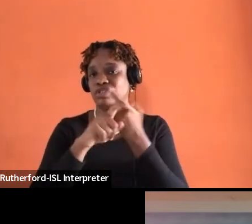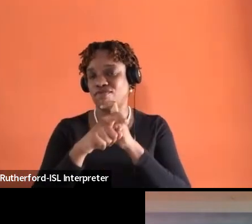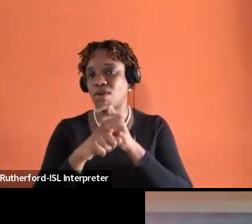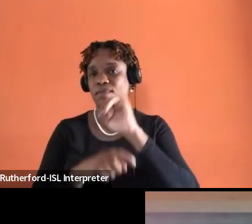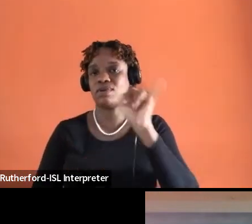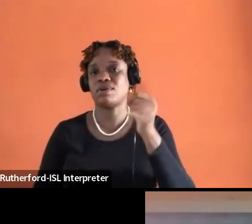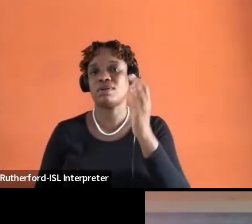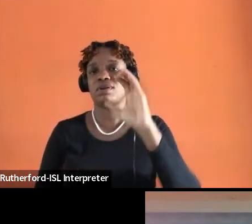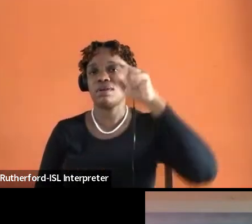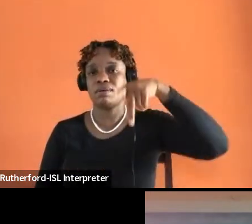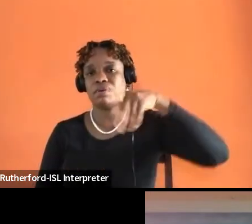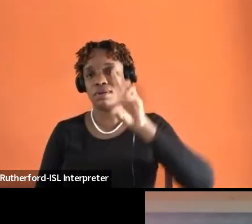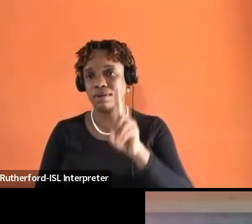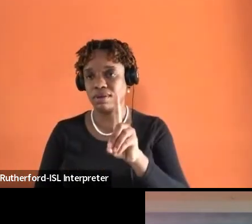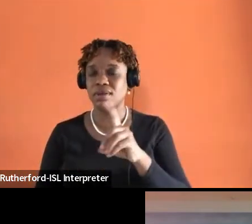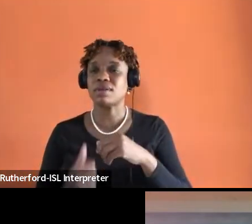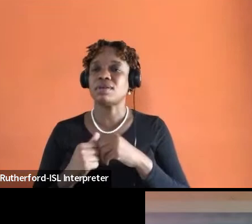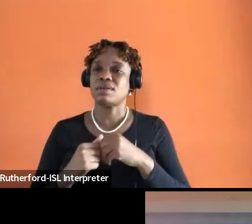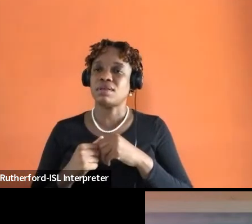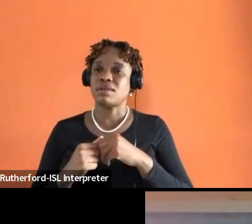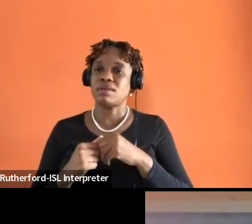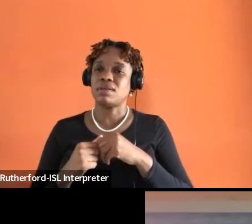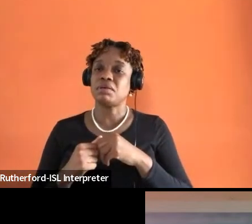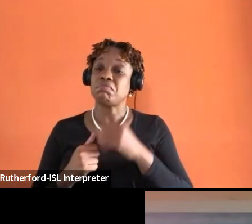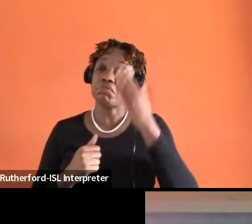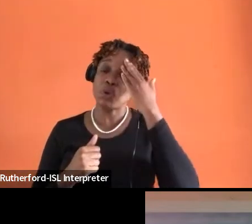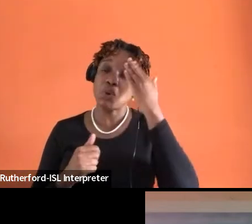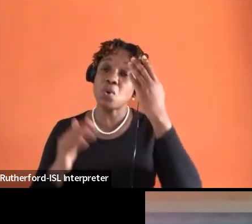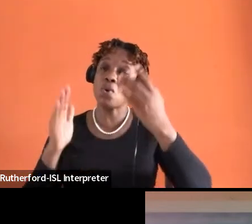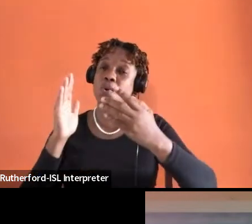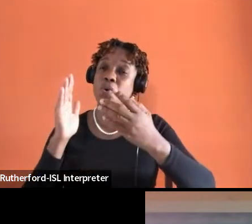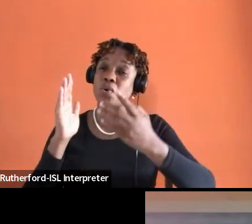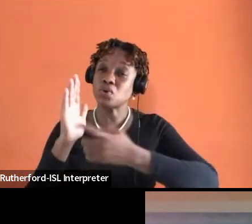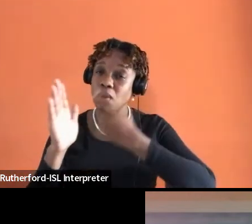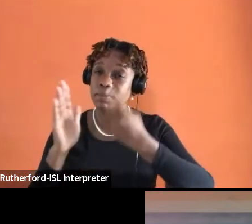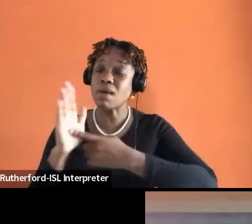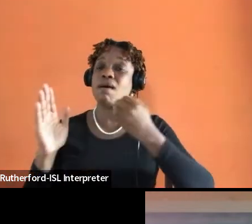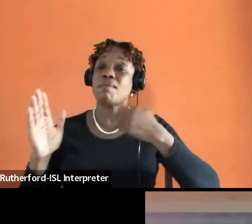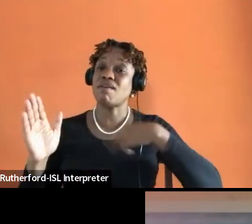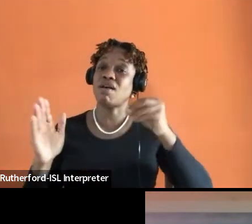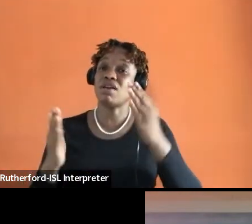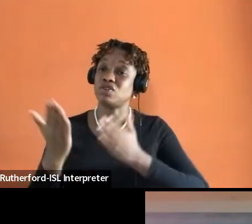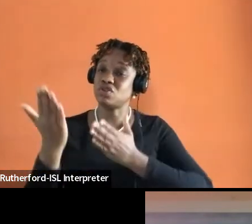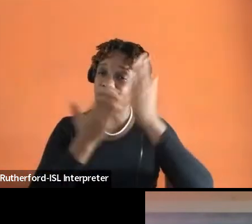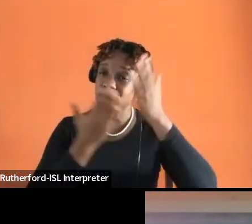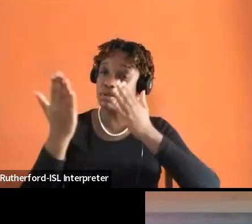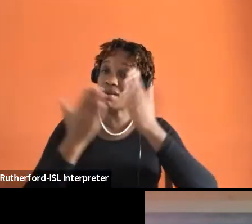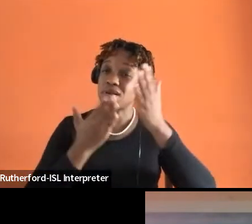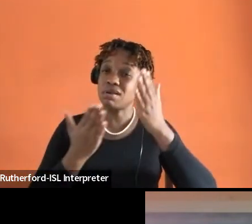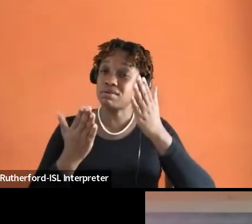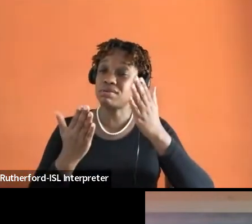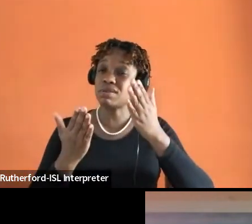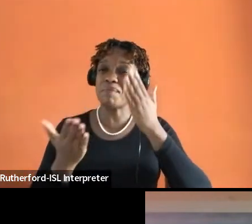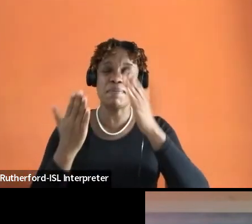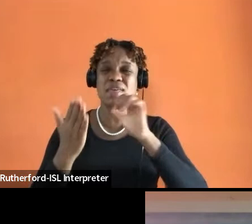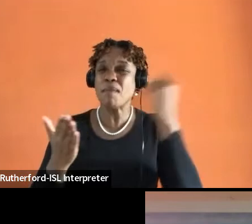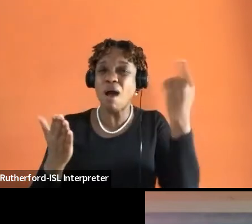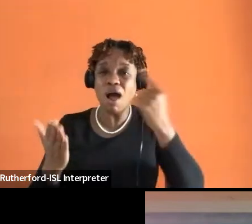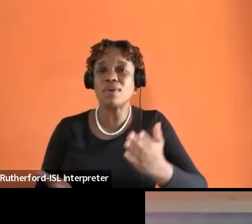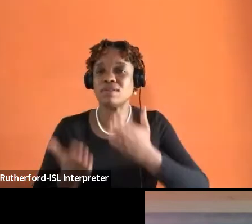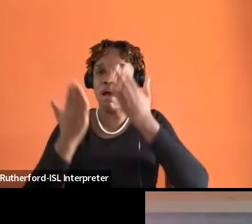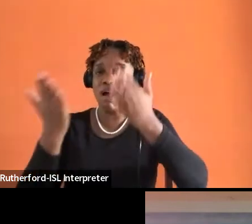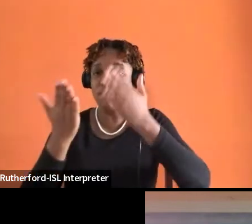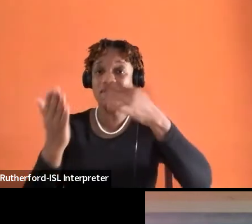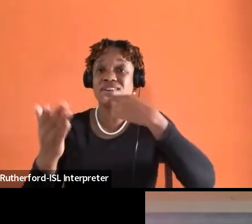other services or benefits that they do not always offer, but that becomes available to them